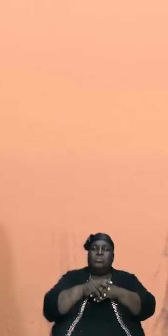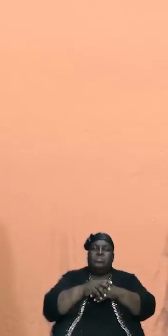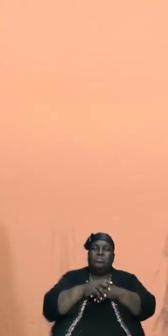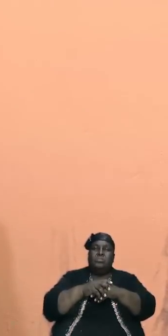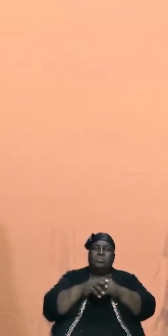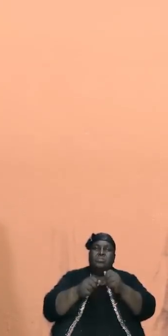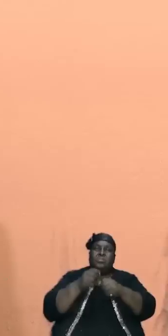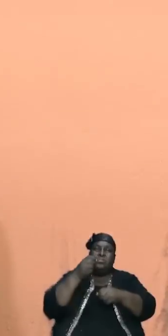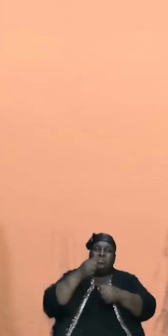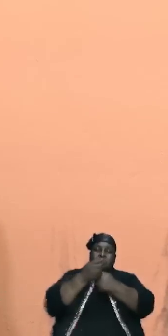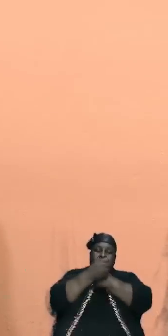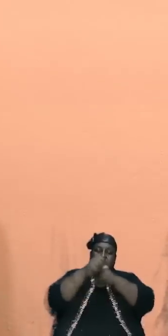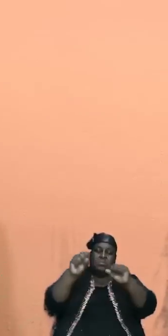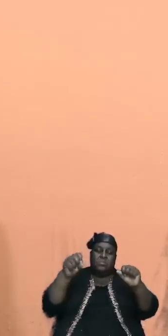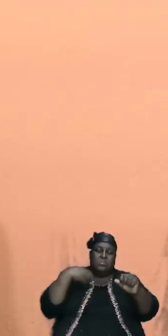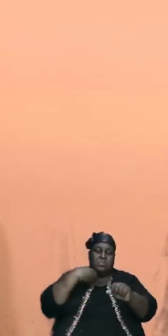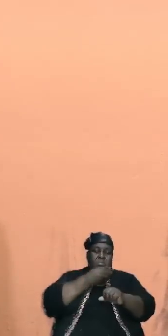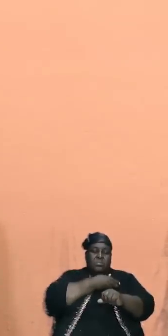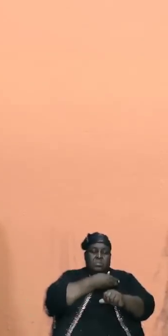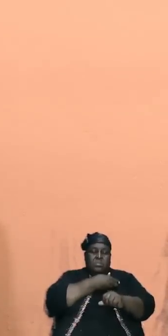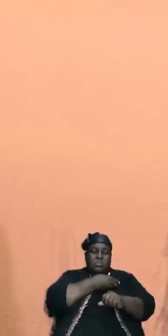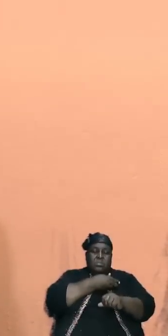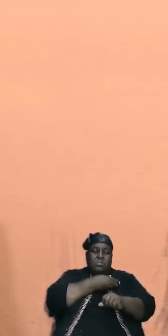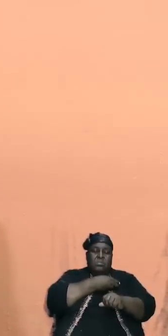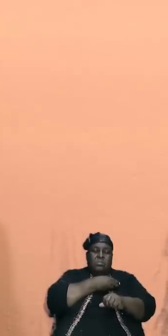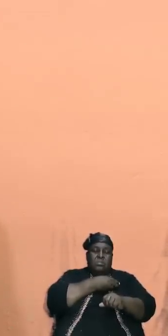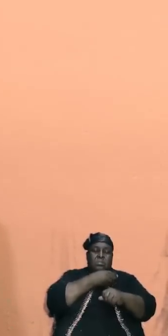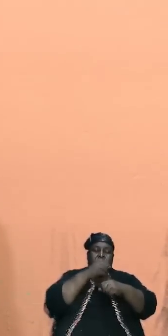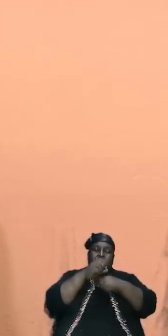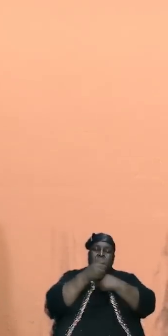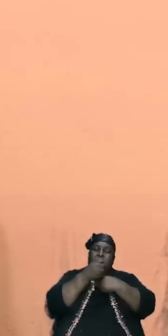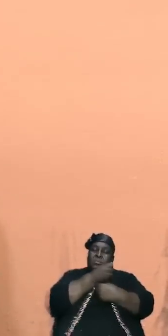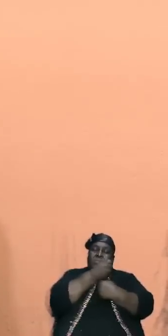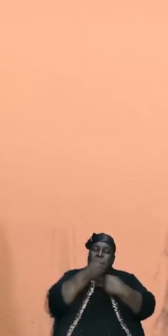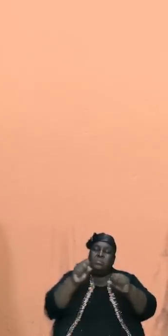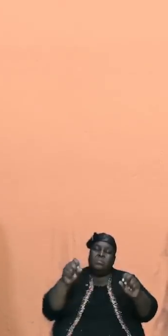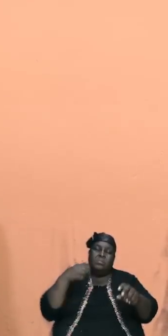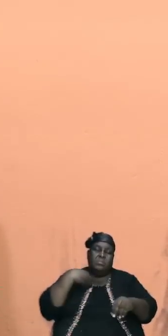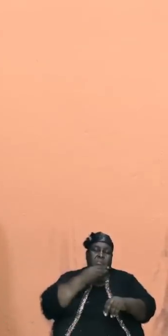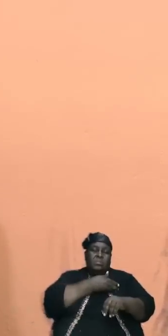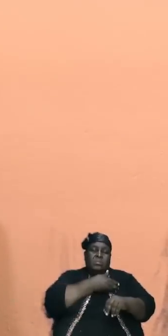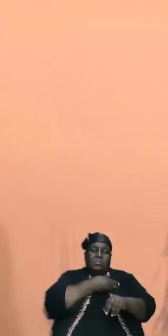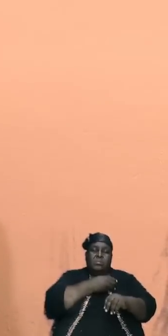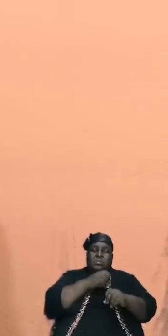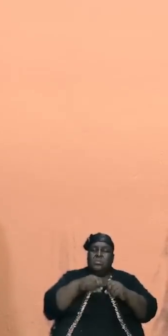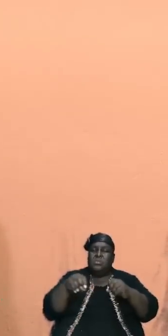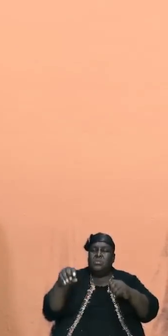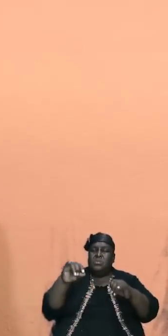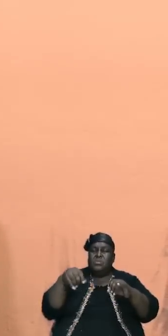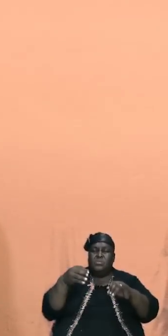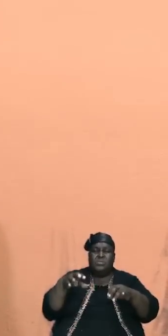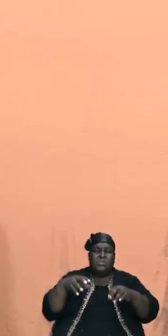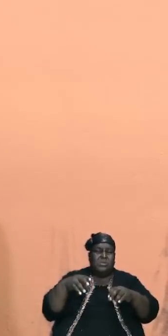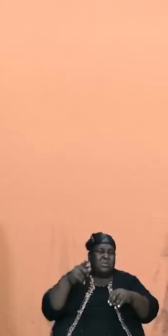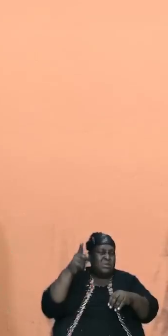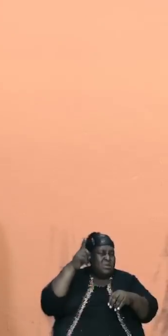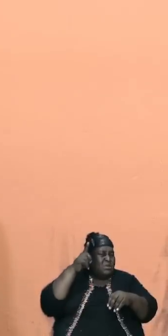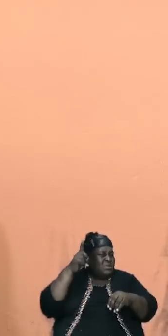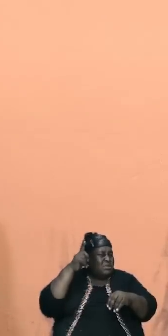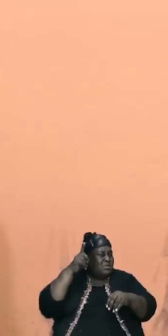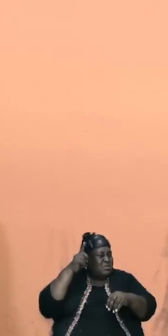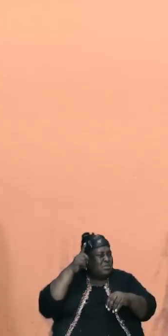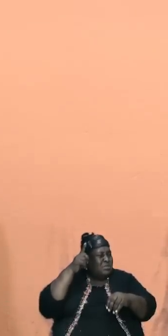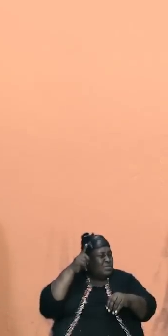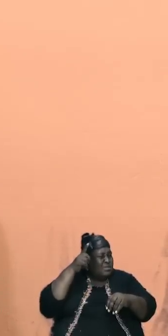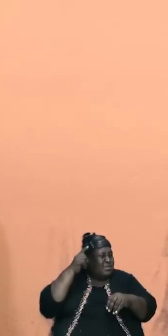able to save your soul. Which is able to save your soul. Don't just listen to teachers who don't become them people who have itching